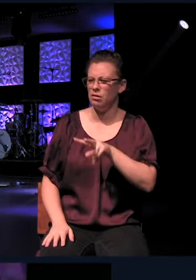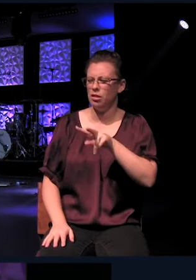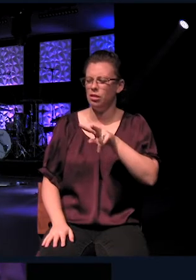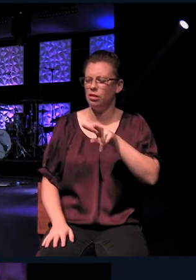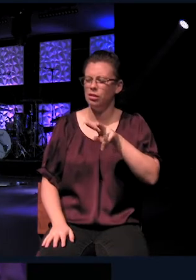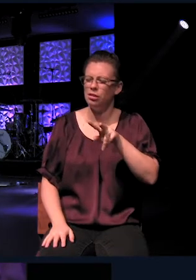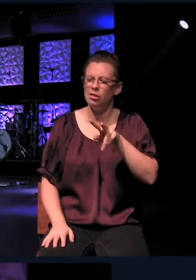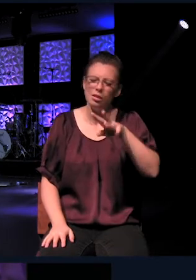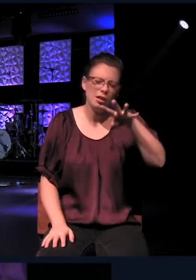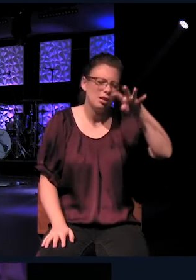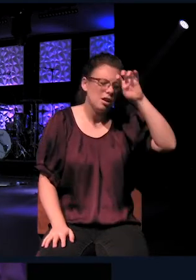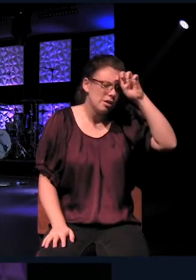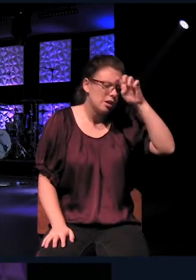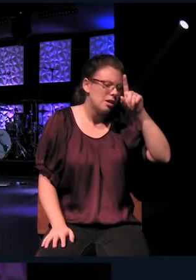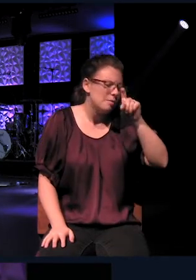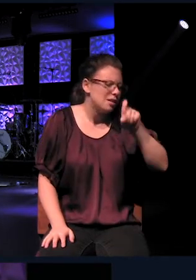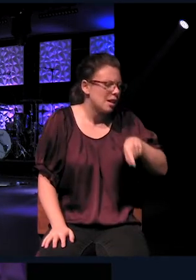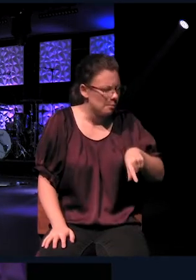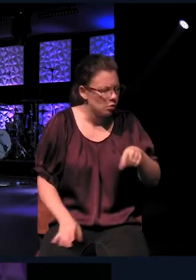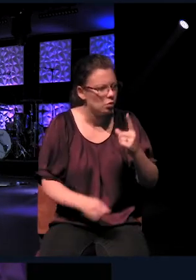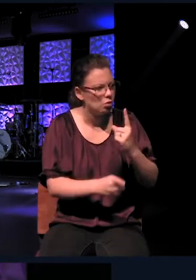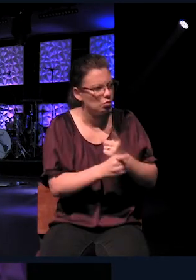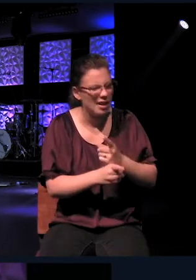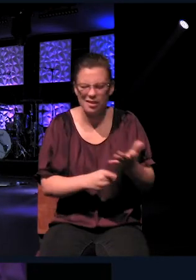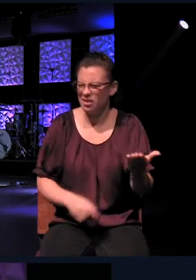you think about the cross, isn't that kind of depressing?